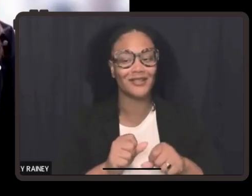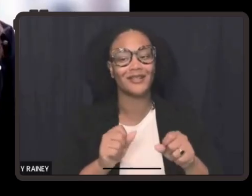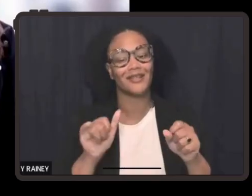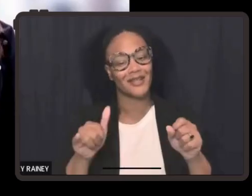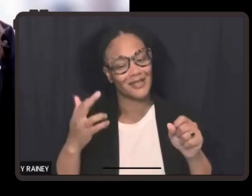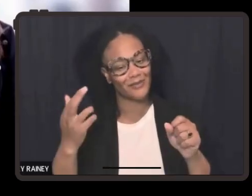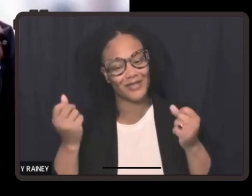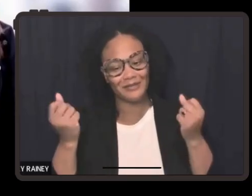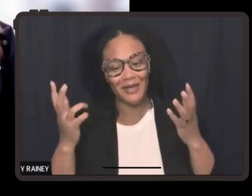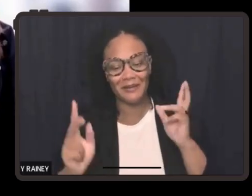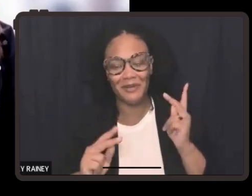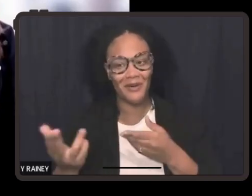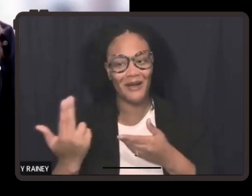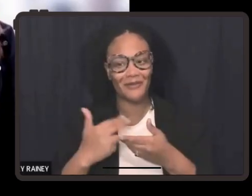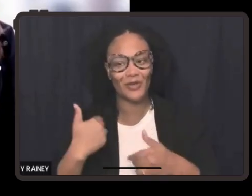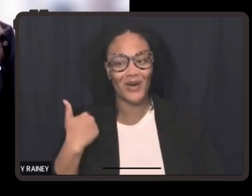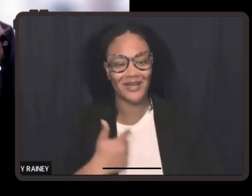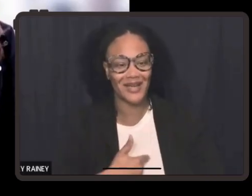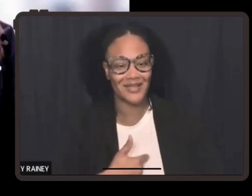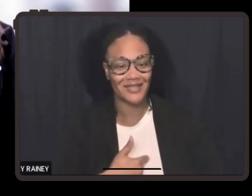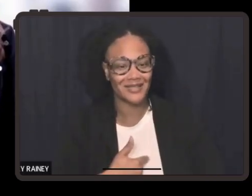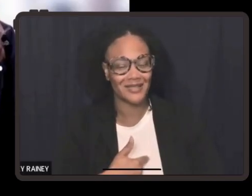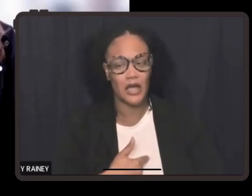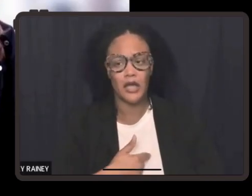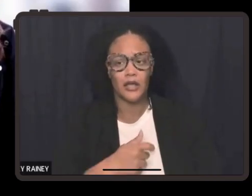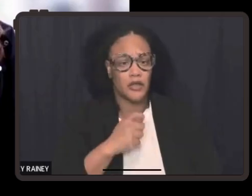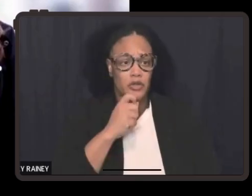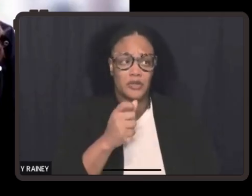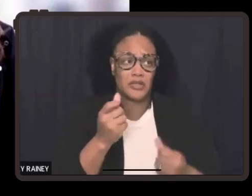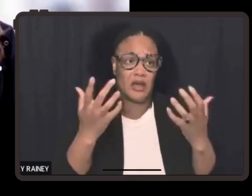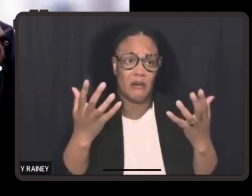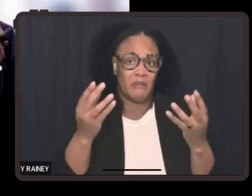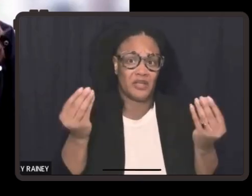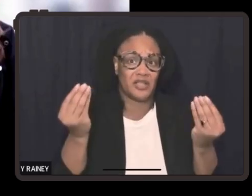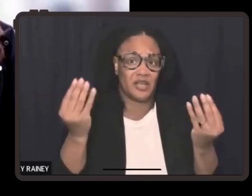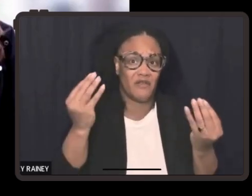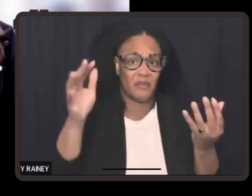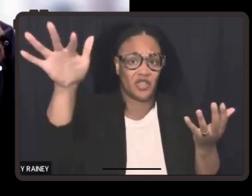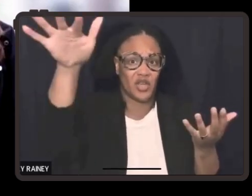is because there isn't much information out there, and we've touched on it.